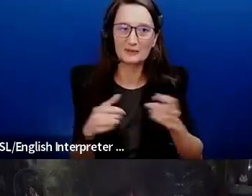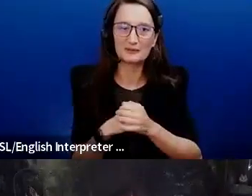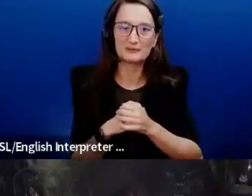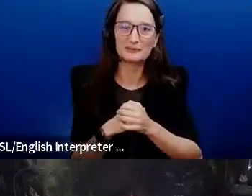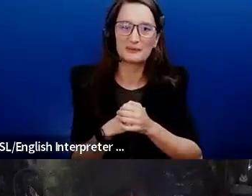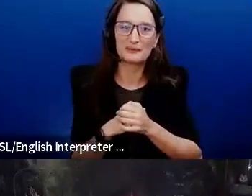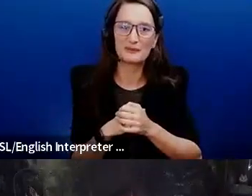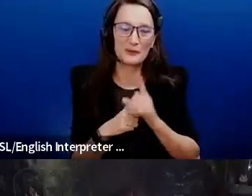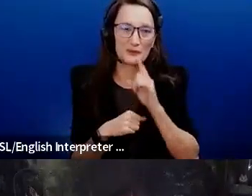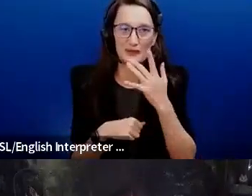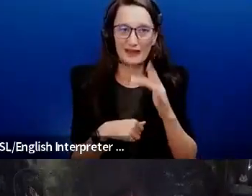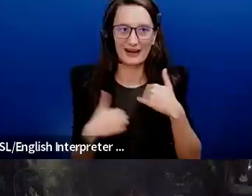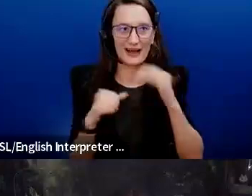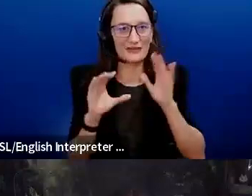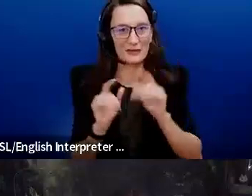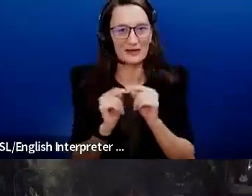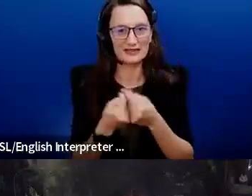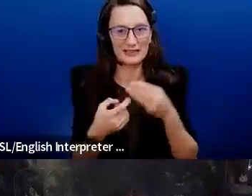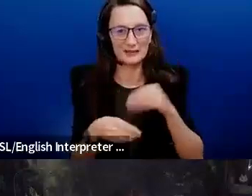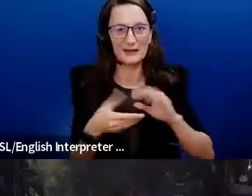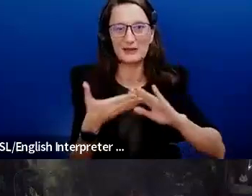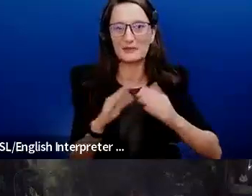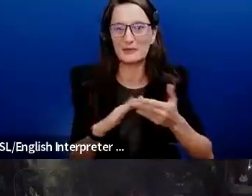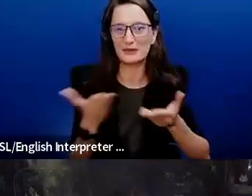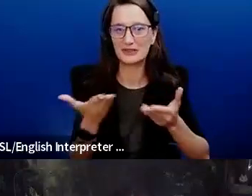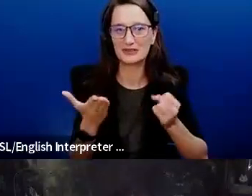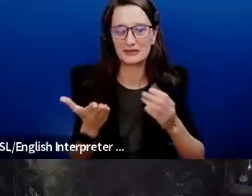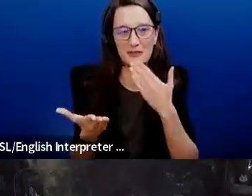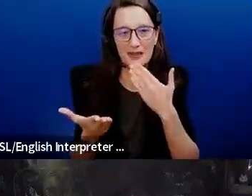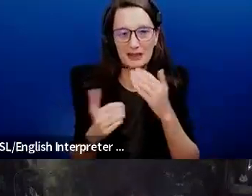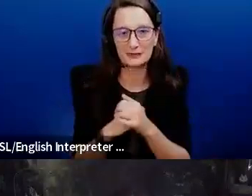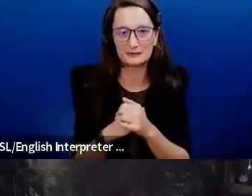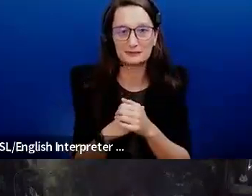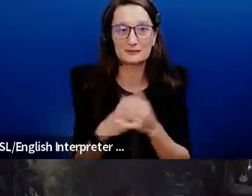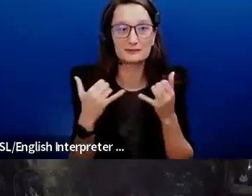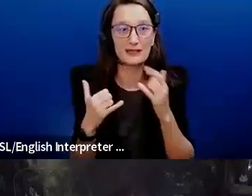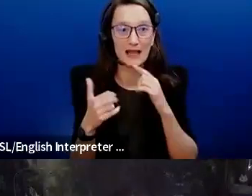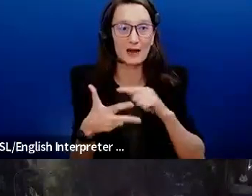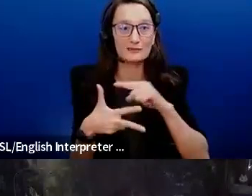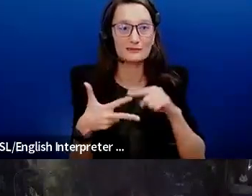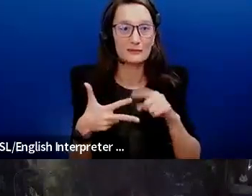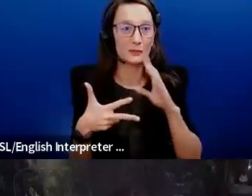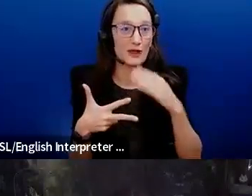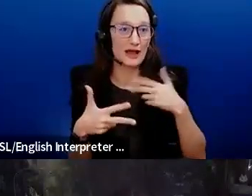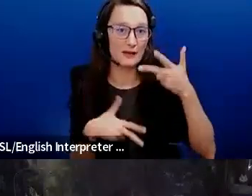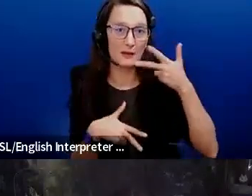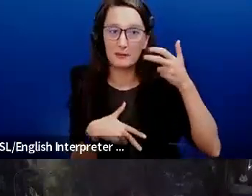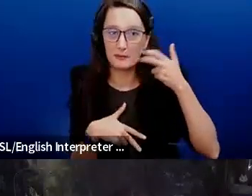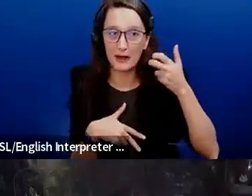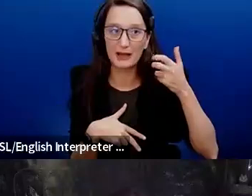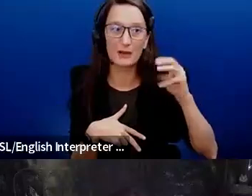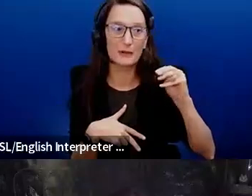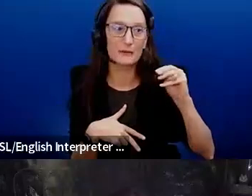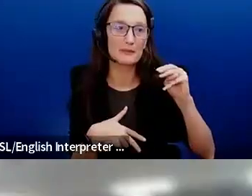very fortunate to have a great team in community services. So thank you, folks. So next on the agenda, we're going to have Michael Mercado